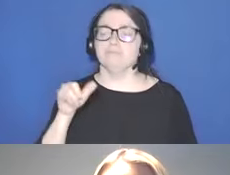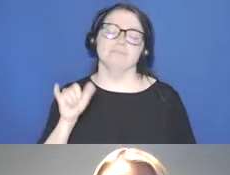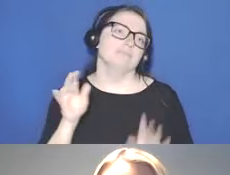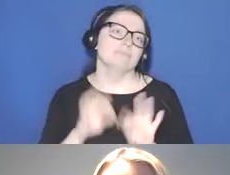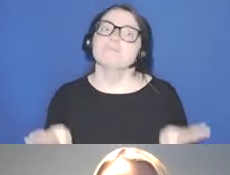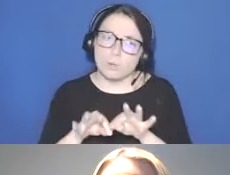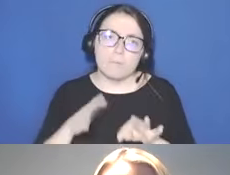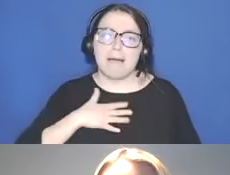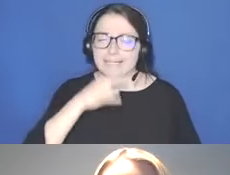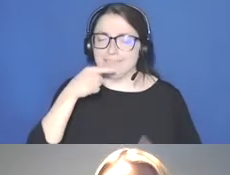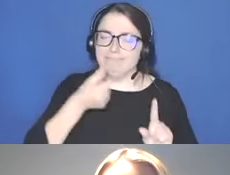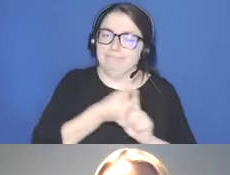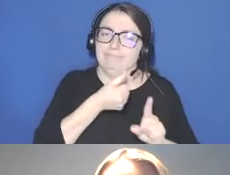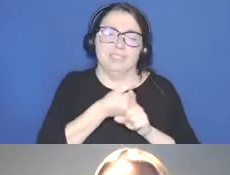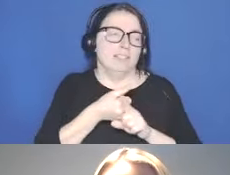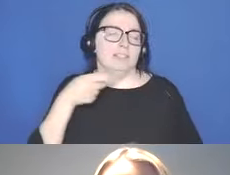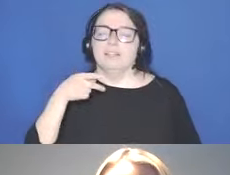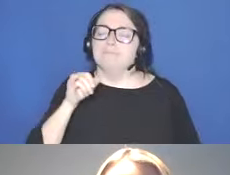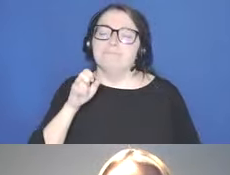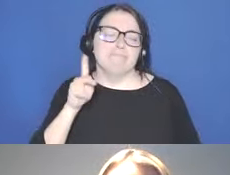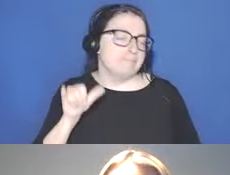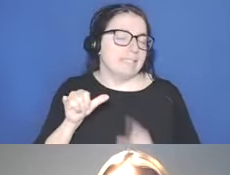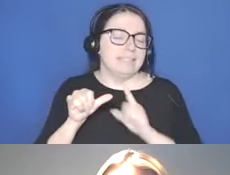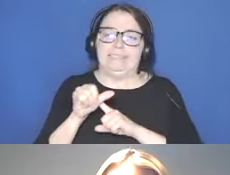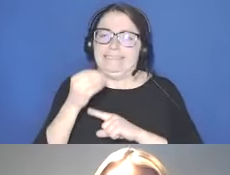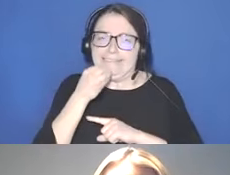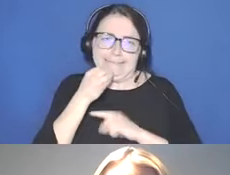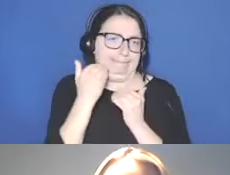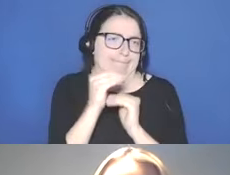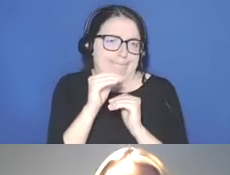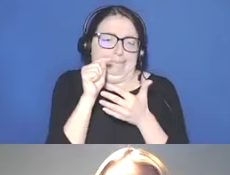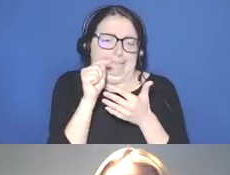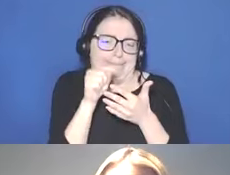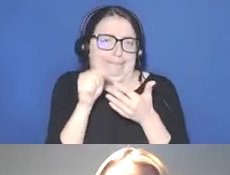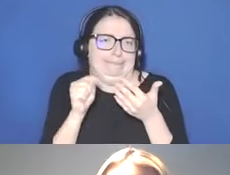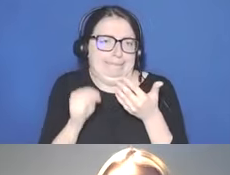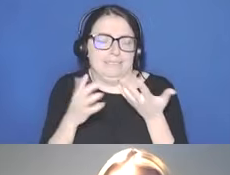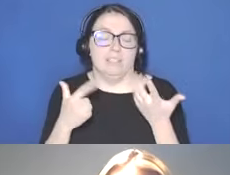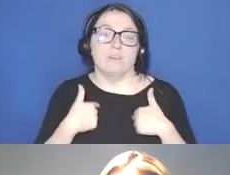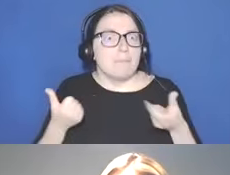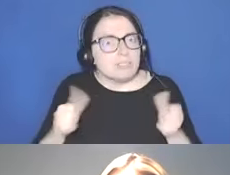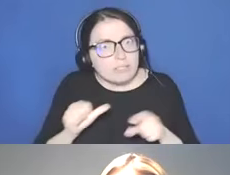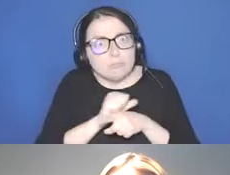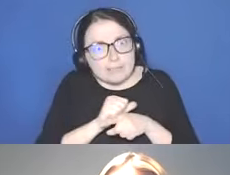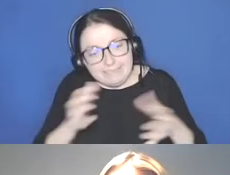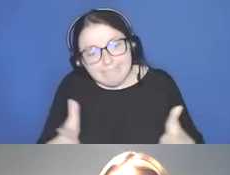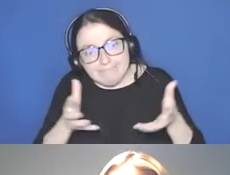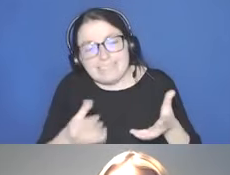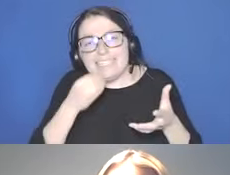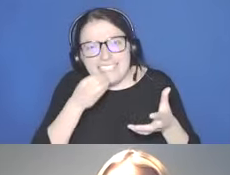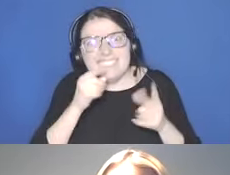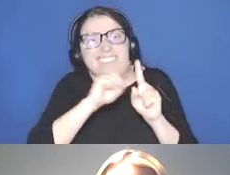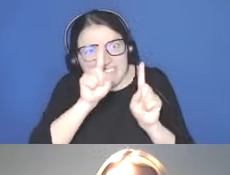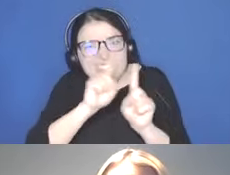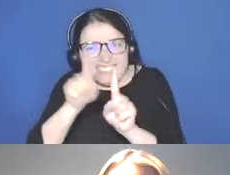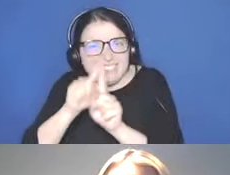picky eater. And that's the one thing that we've been working on, is him eating different foods. And one thing that I did when